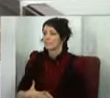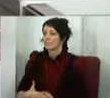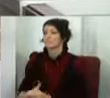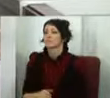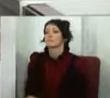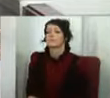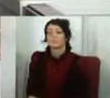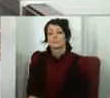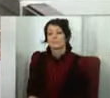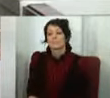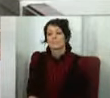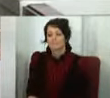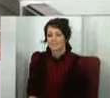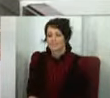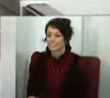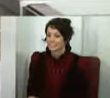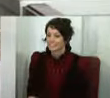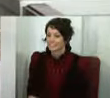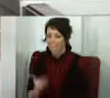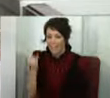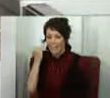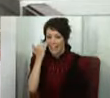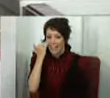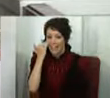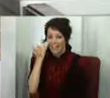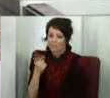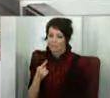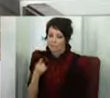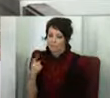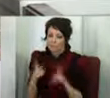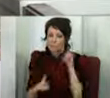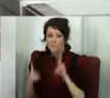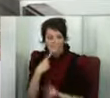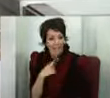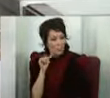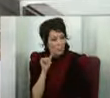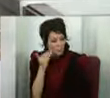And the next person who asked me if I know the dad, I'm gonna tell them it's Immaculate Conception, but you know.